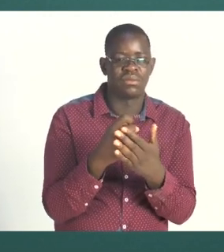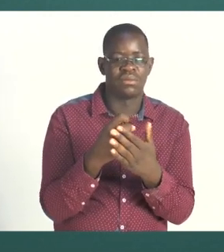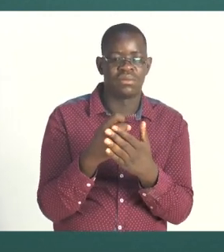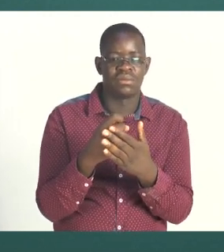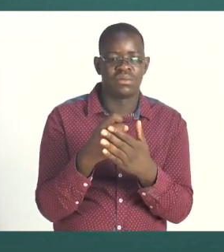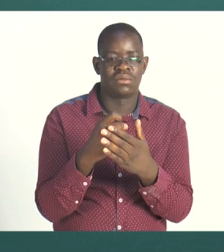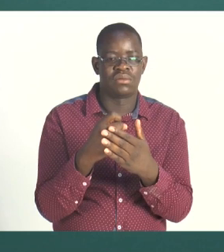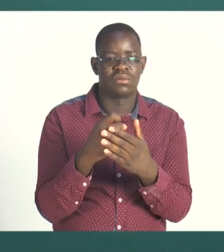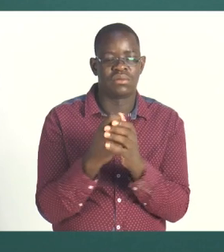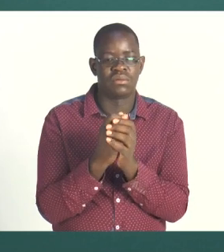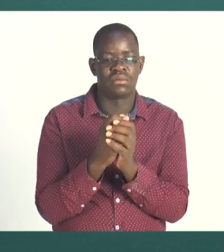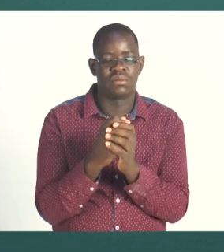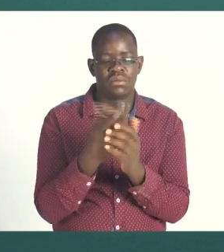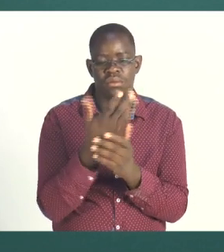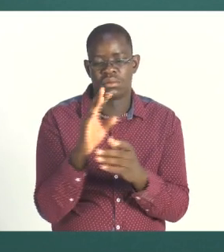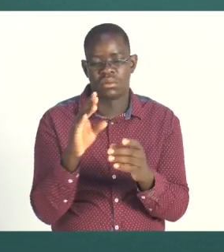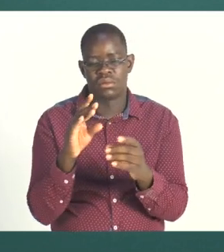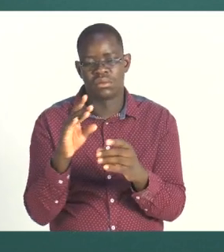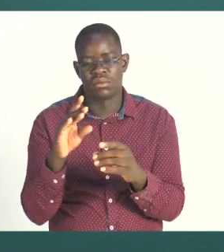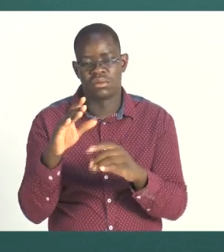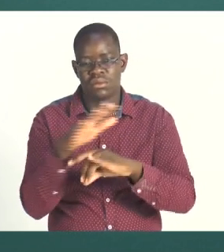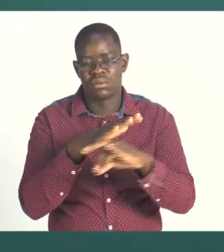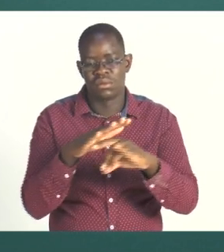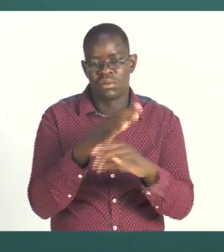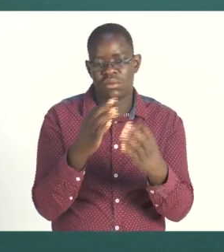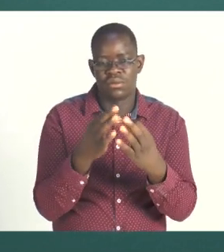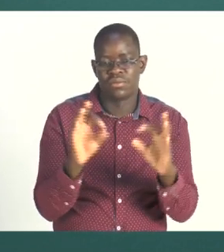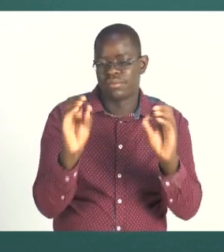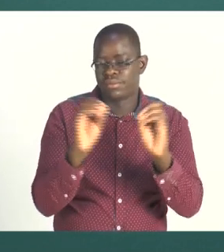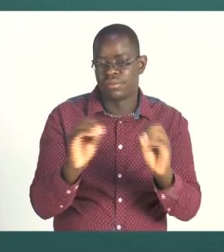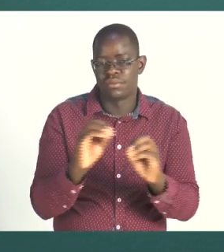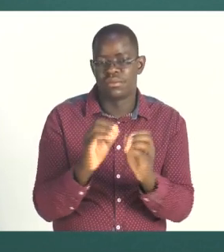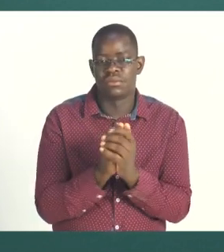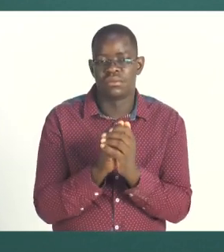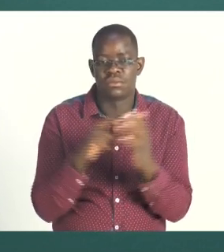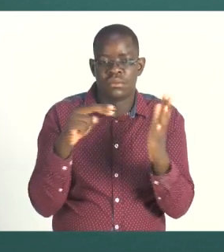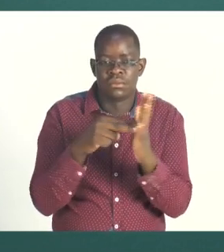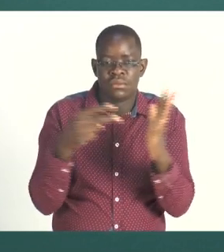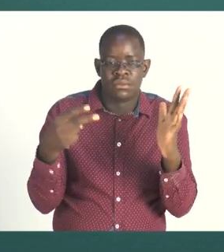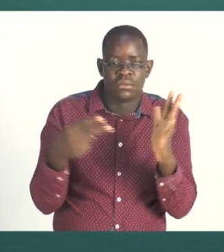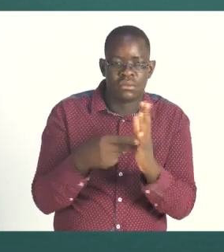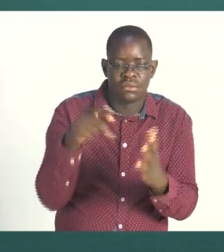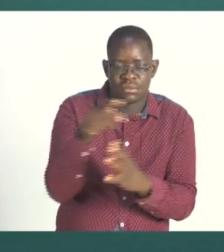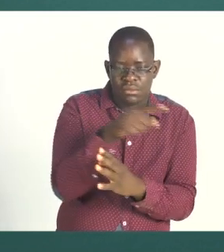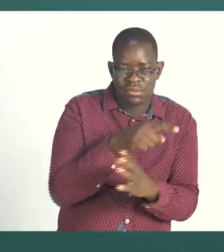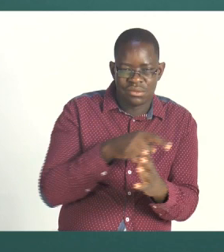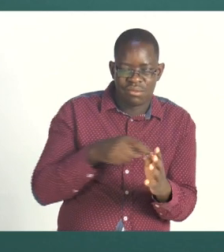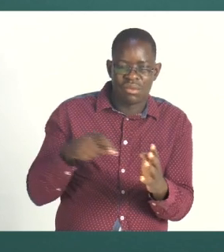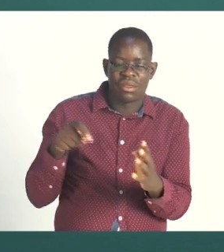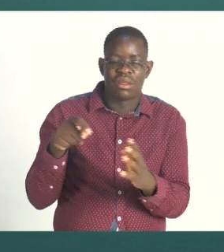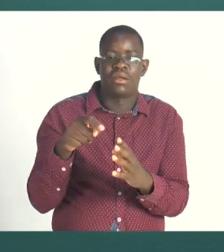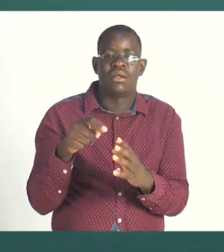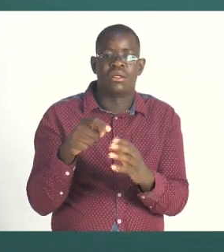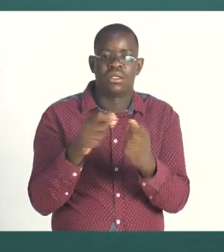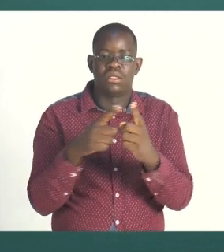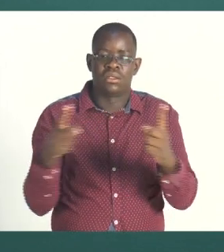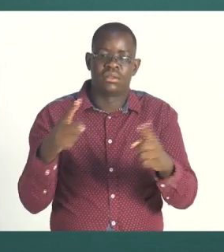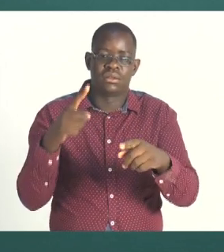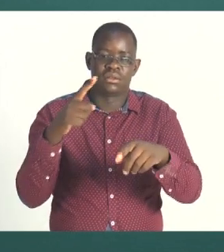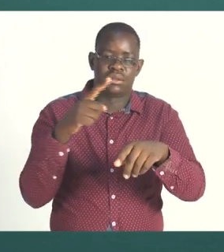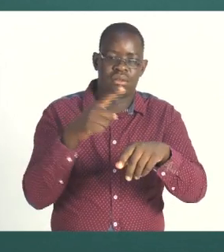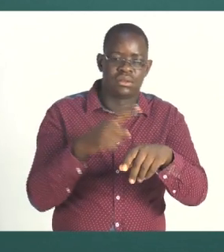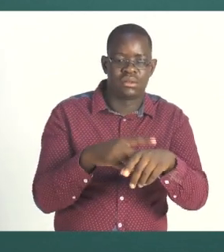than extensive grazing, where animals browse around freely. Meaning rotational grazing gives a far longer period